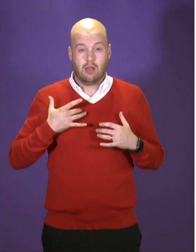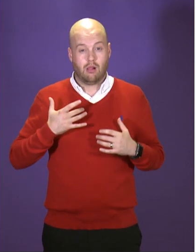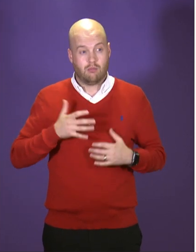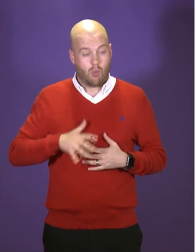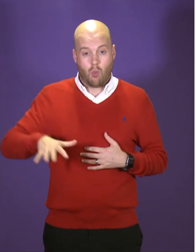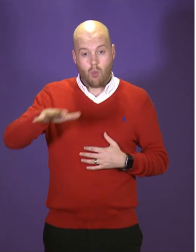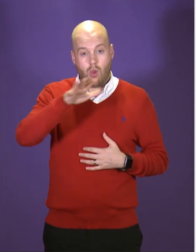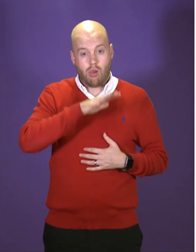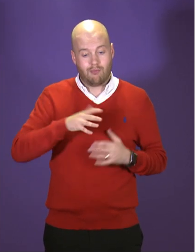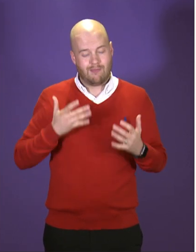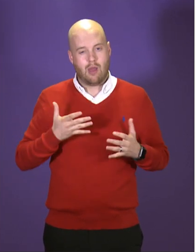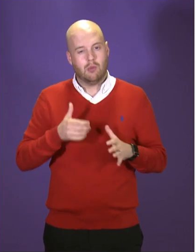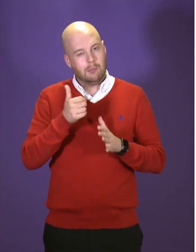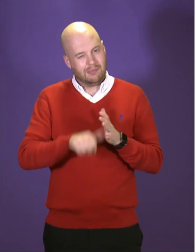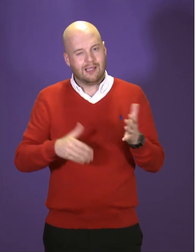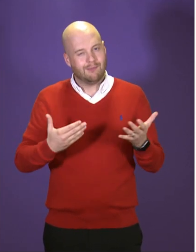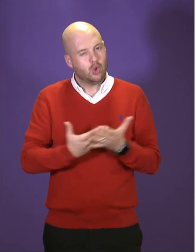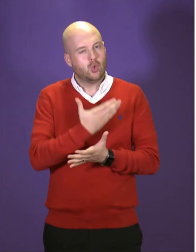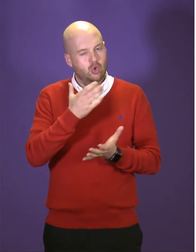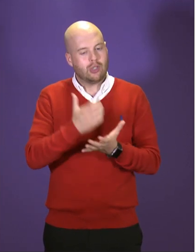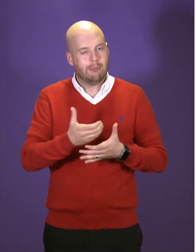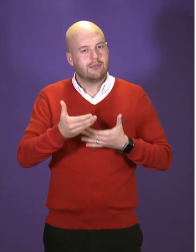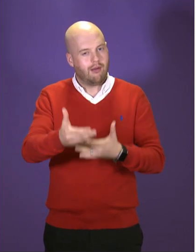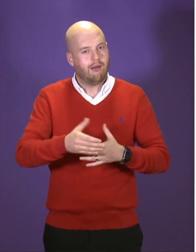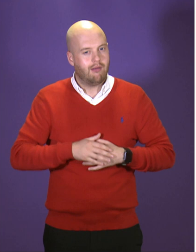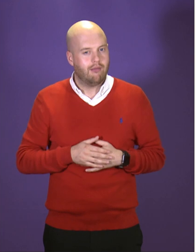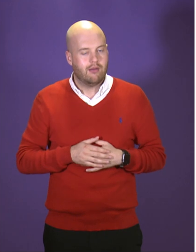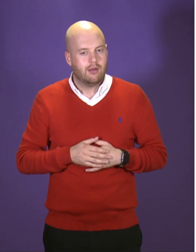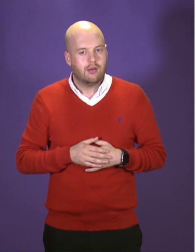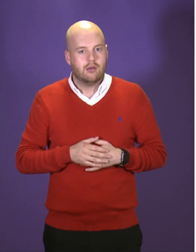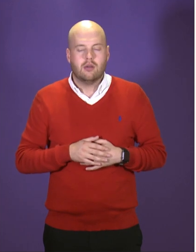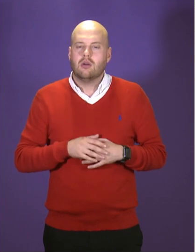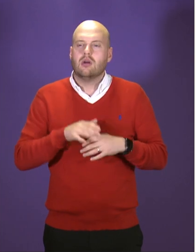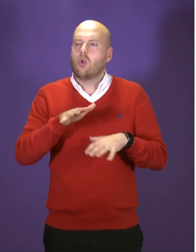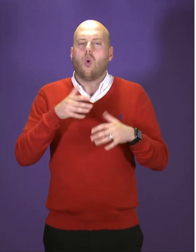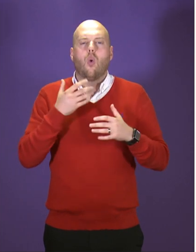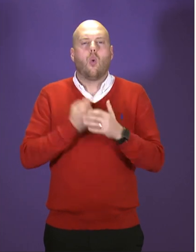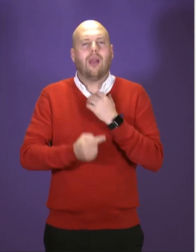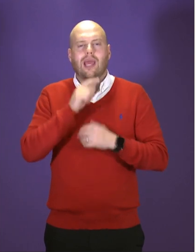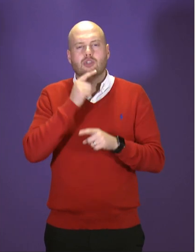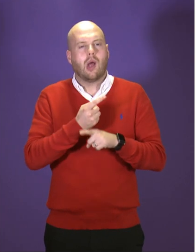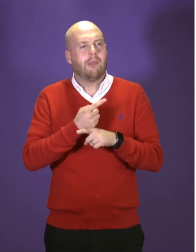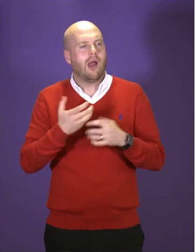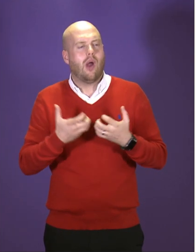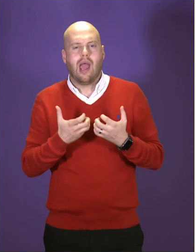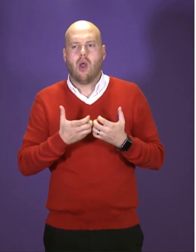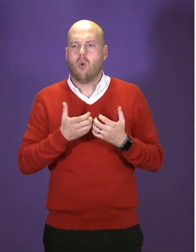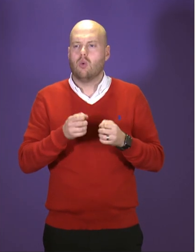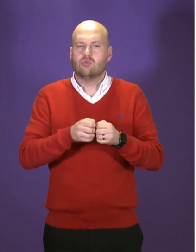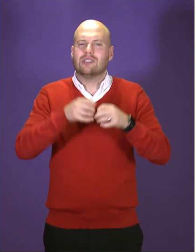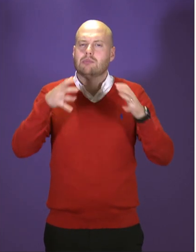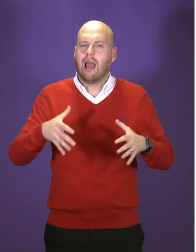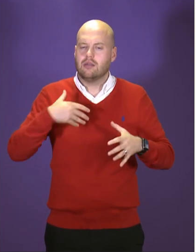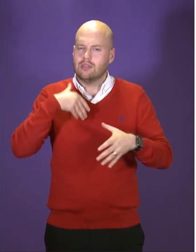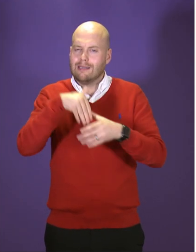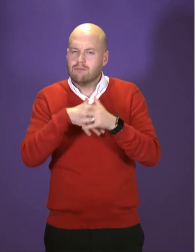The questions that face us now are not so much about how we continue to expand our infrastructure, but rather how we connect to